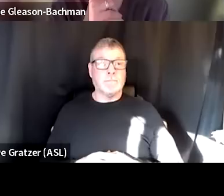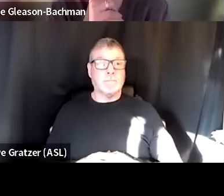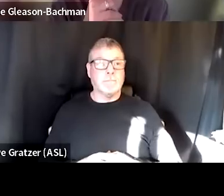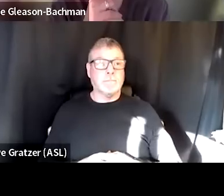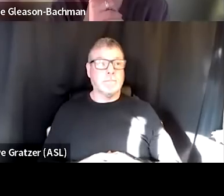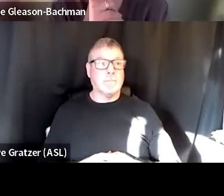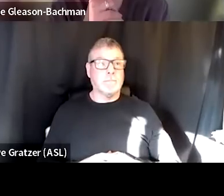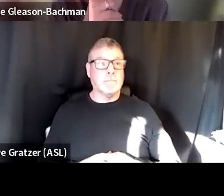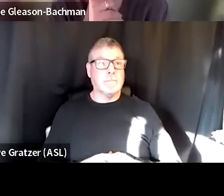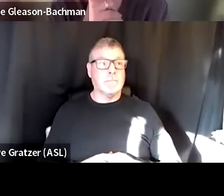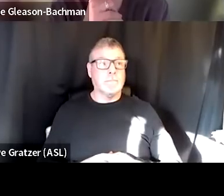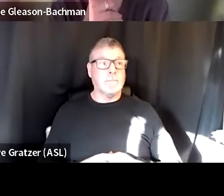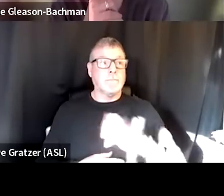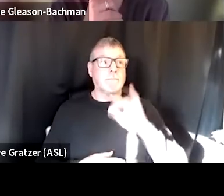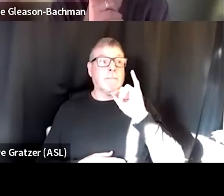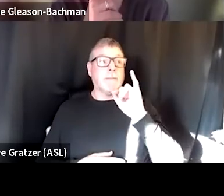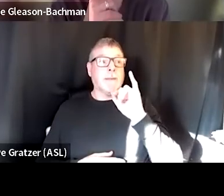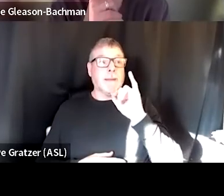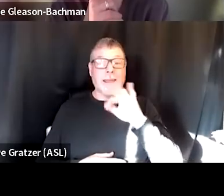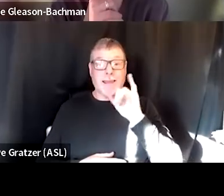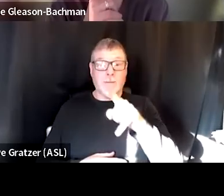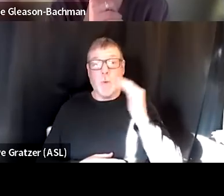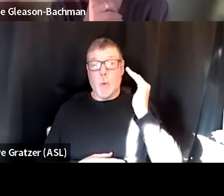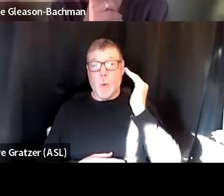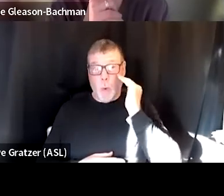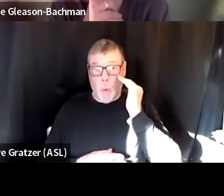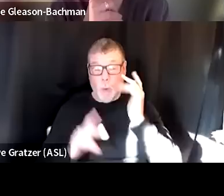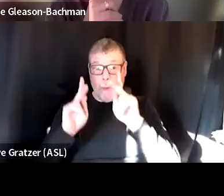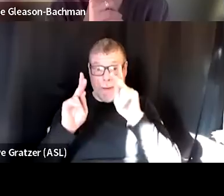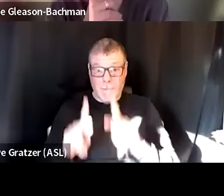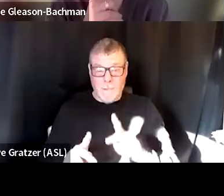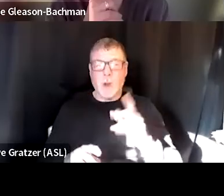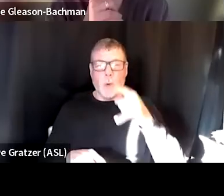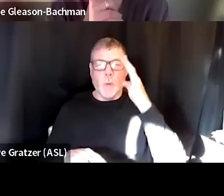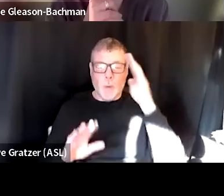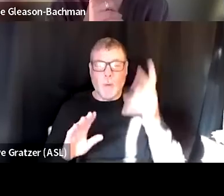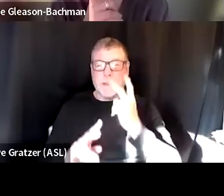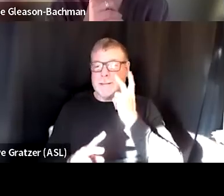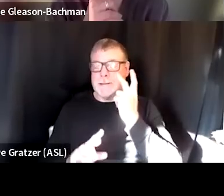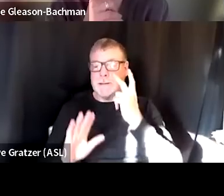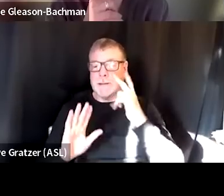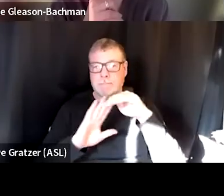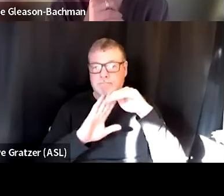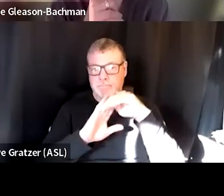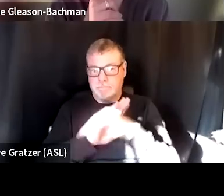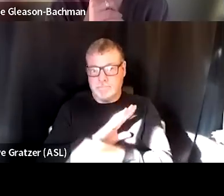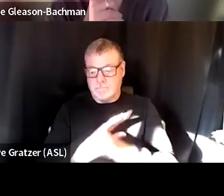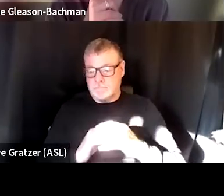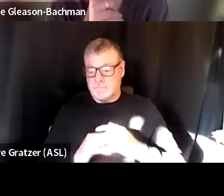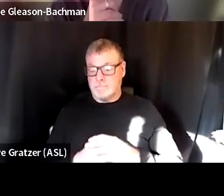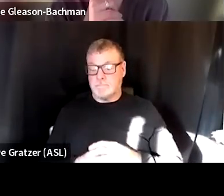I mean, if you know the patient, it's probably a little easier to understand, like the decline or something like is really wrong.